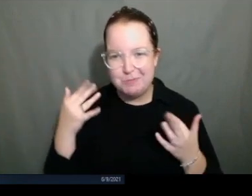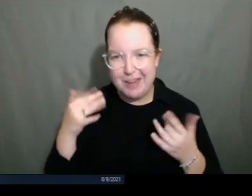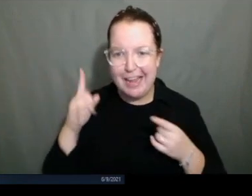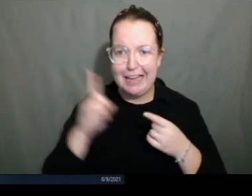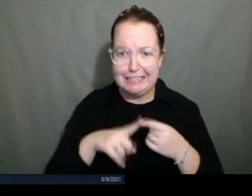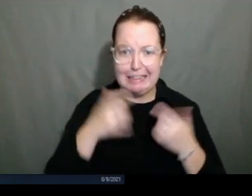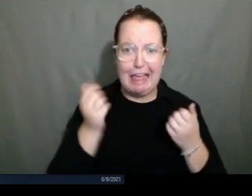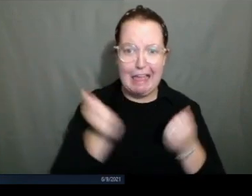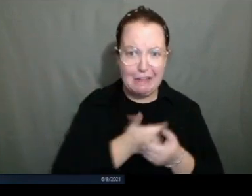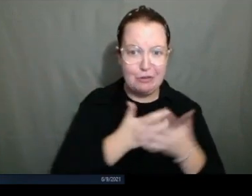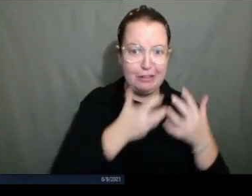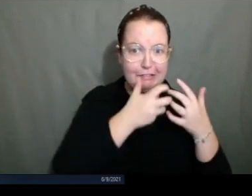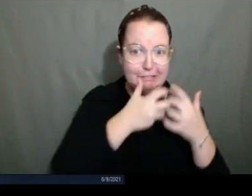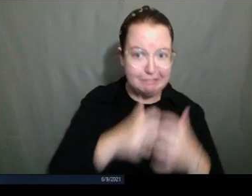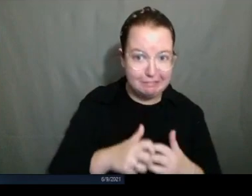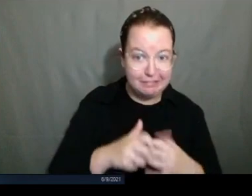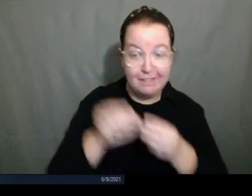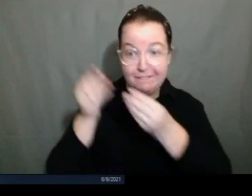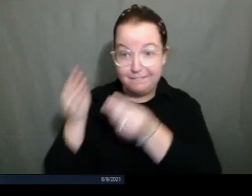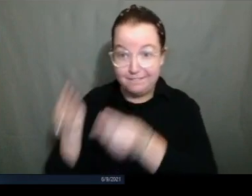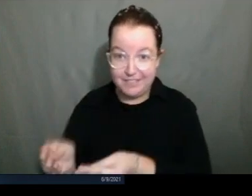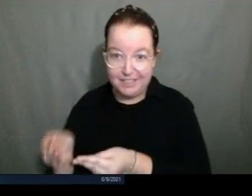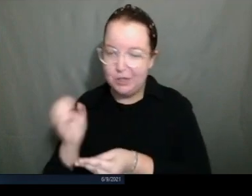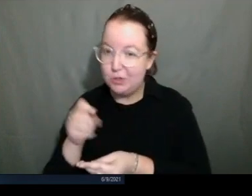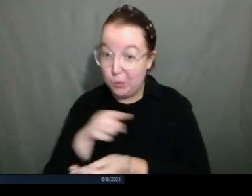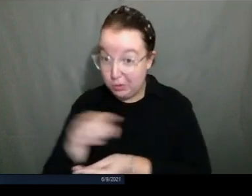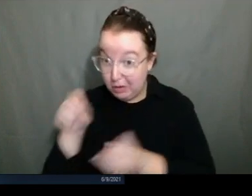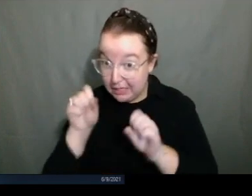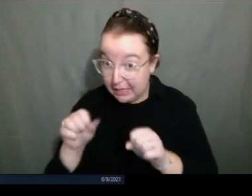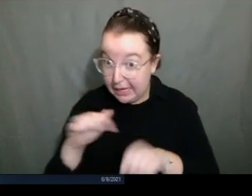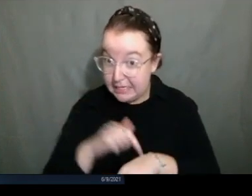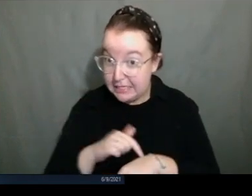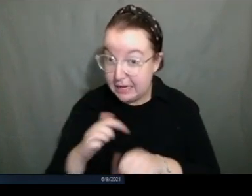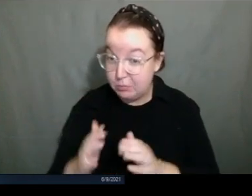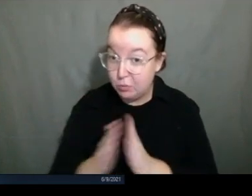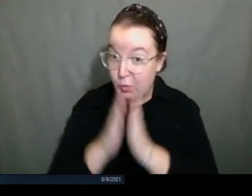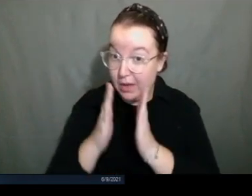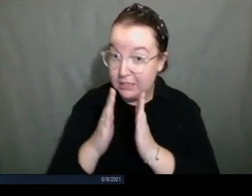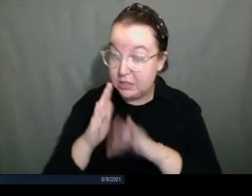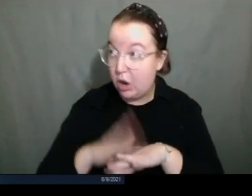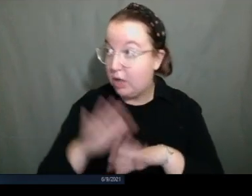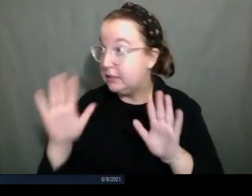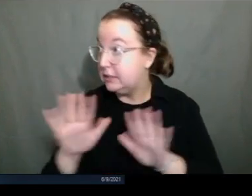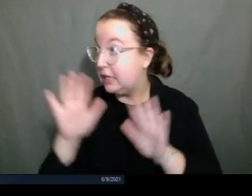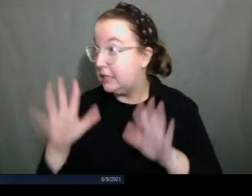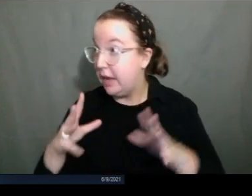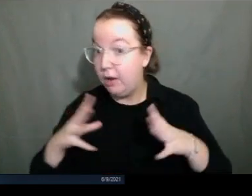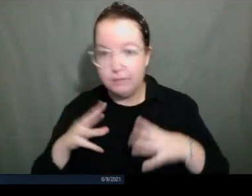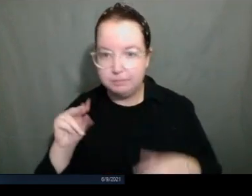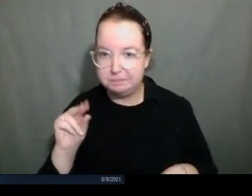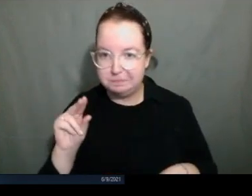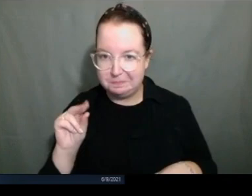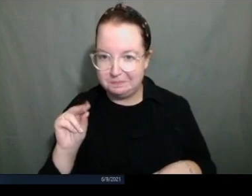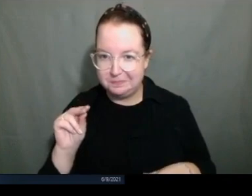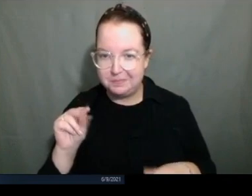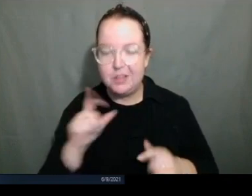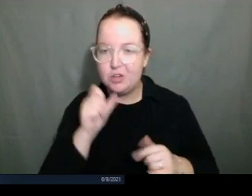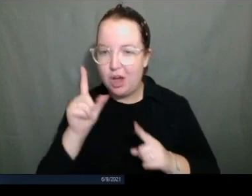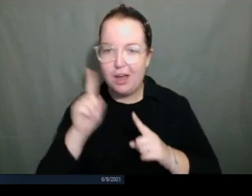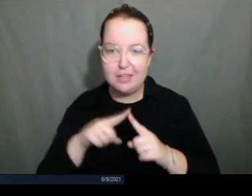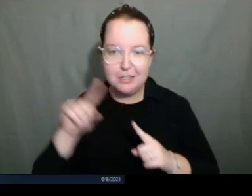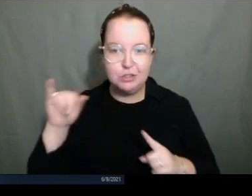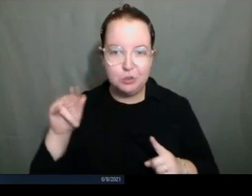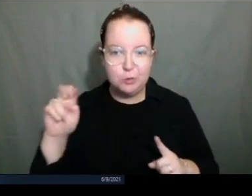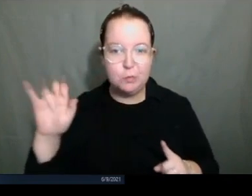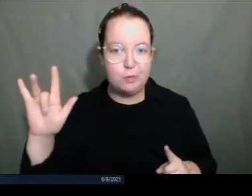final payrolls with the current system have been processed. So once it is live, you'll be able to submit your time off request by coming into time